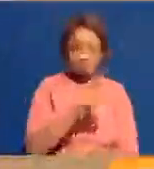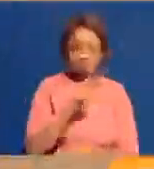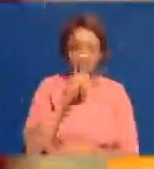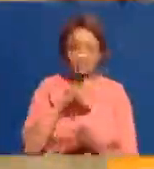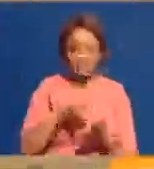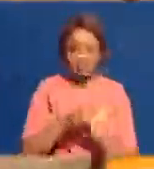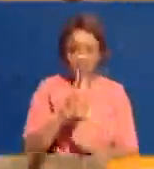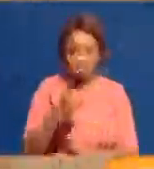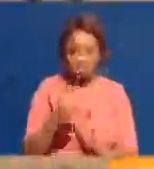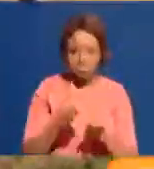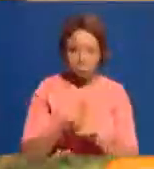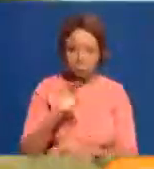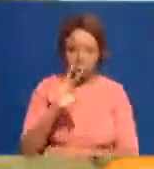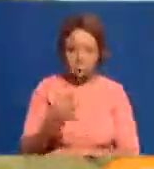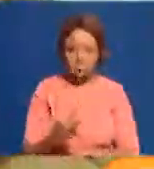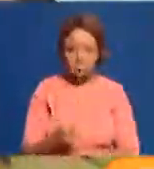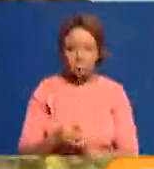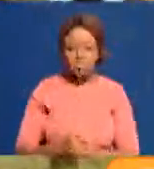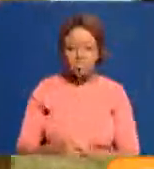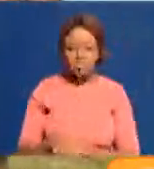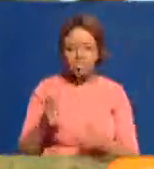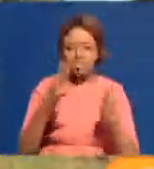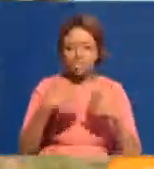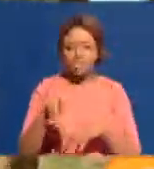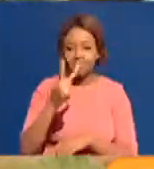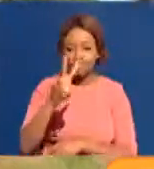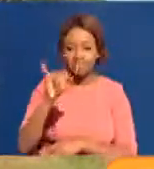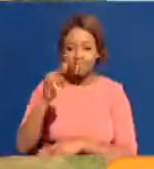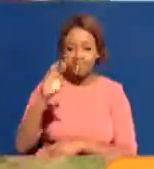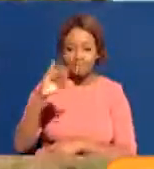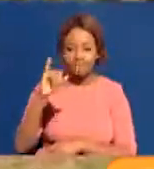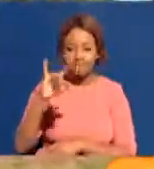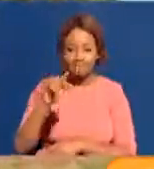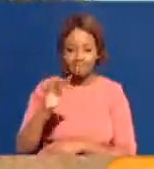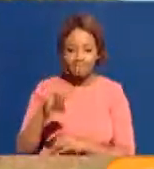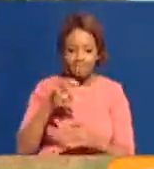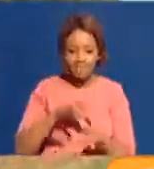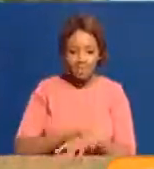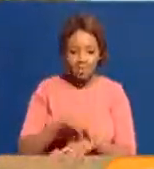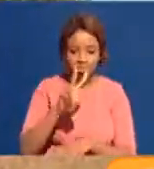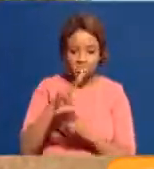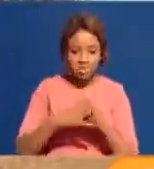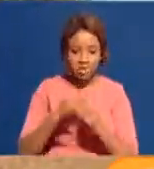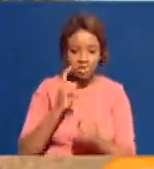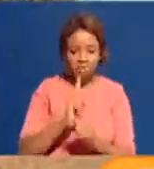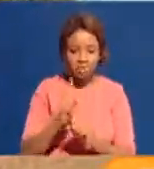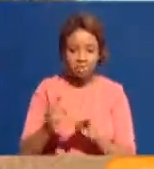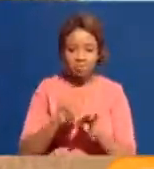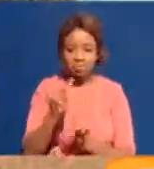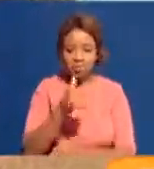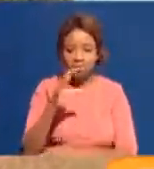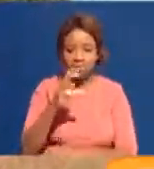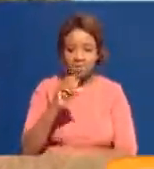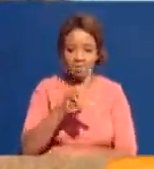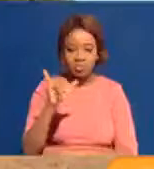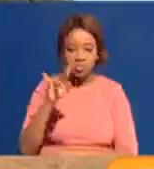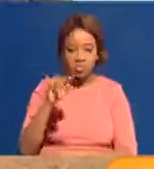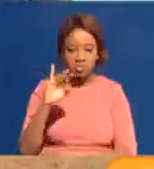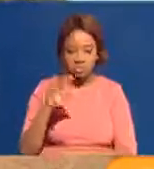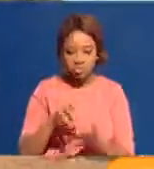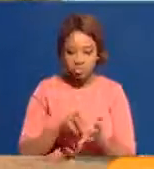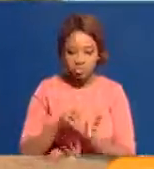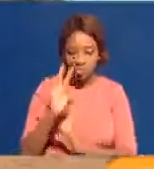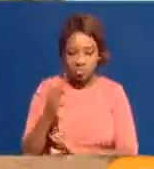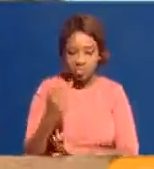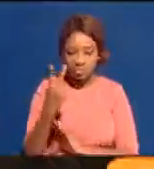third. Vincent Mutai in second place clocked 29 minutes, 45.4 seconds, with Collins Koros in third in a time